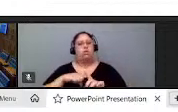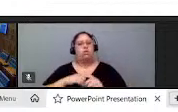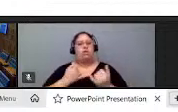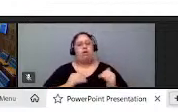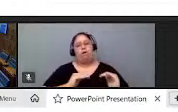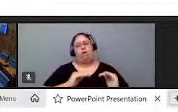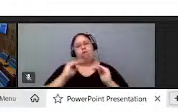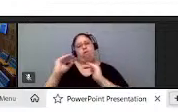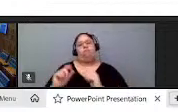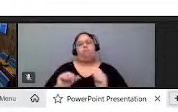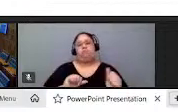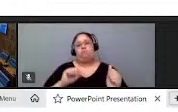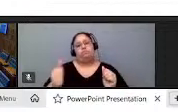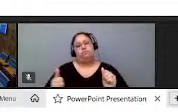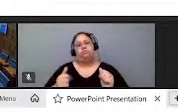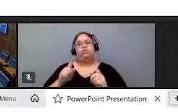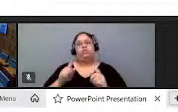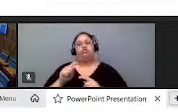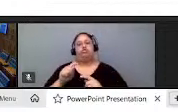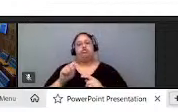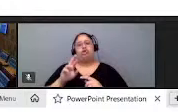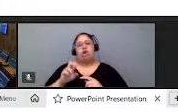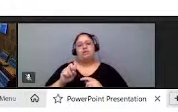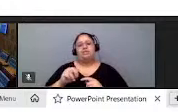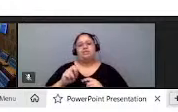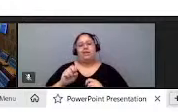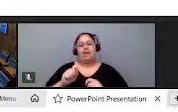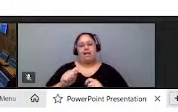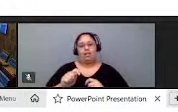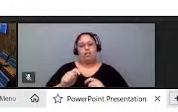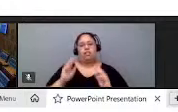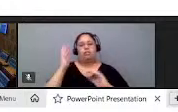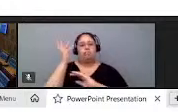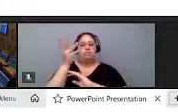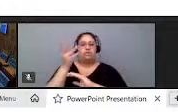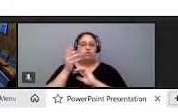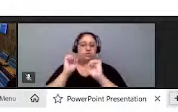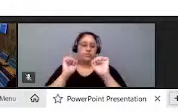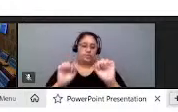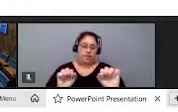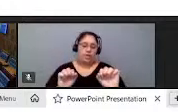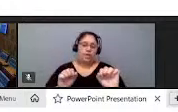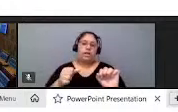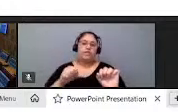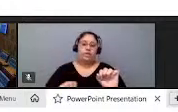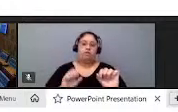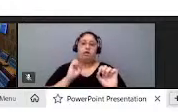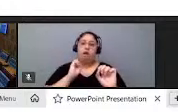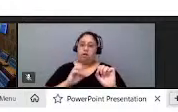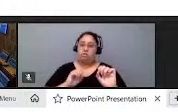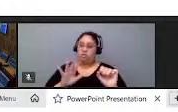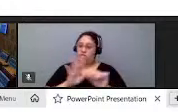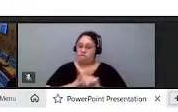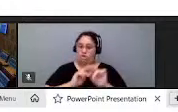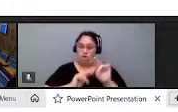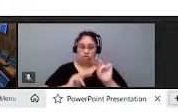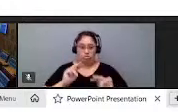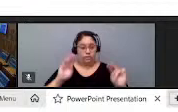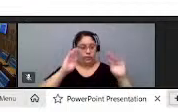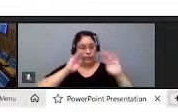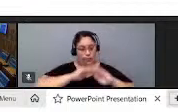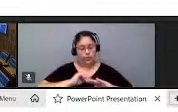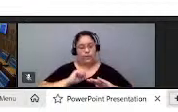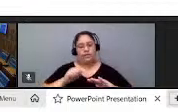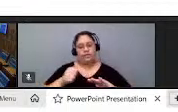straight on to the trans net um presentation and then should your answers still not be addressed